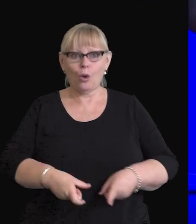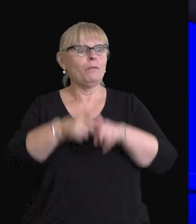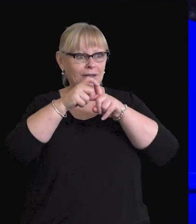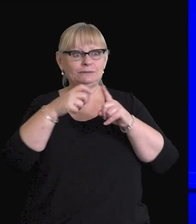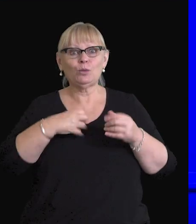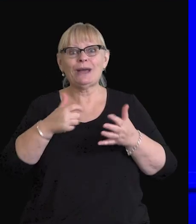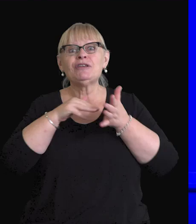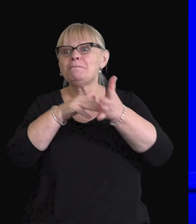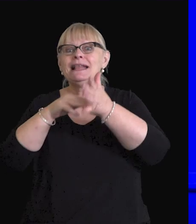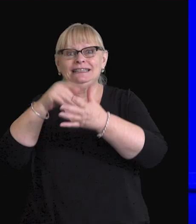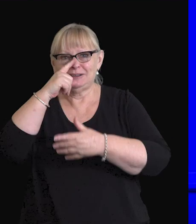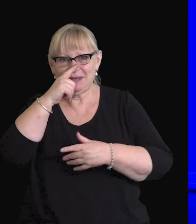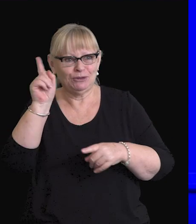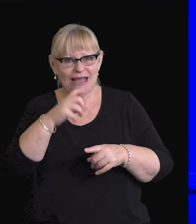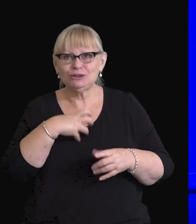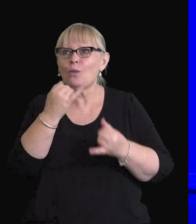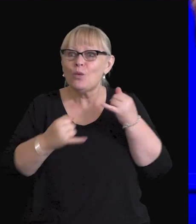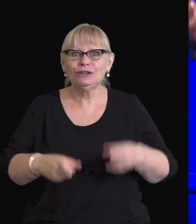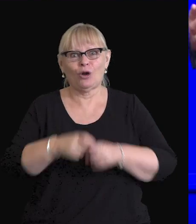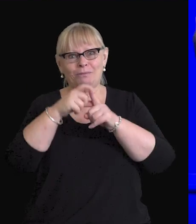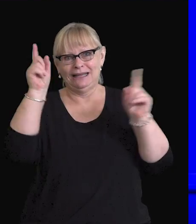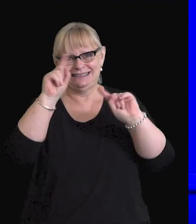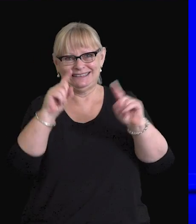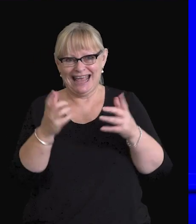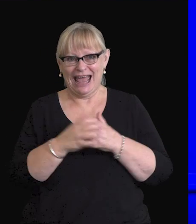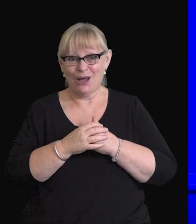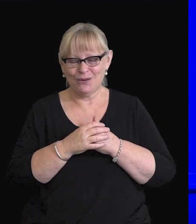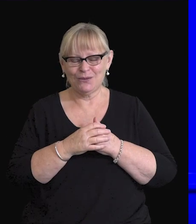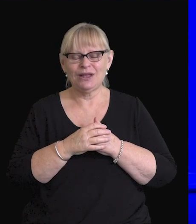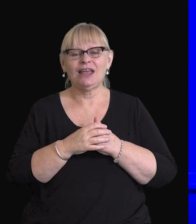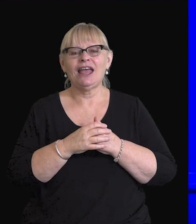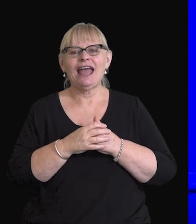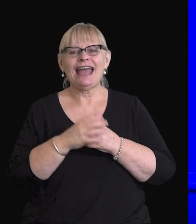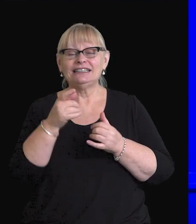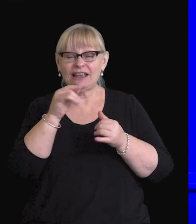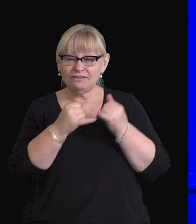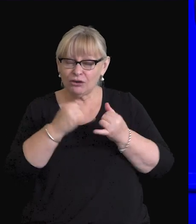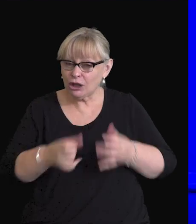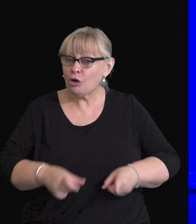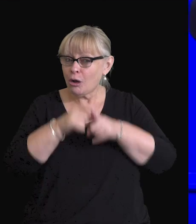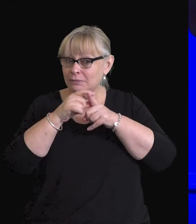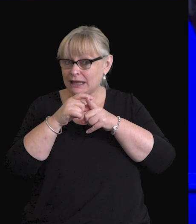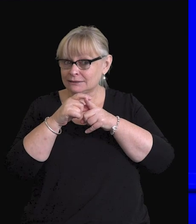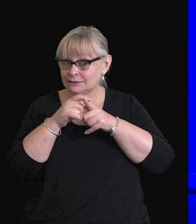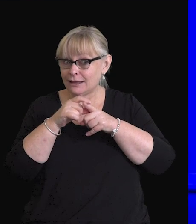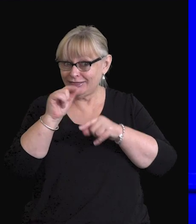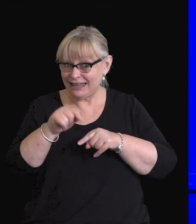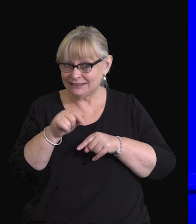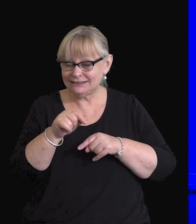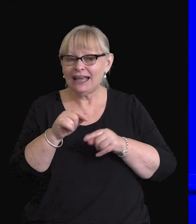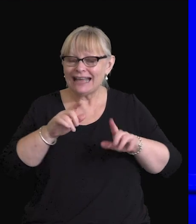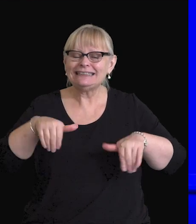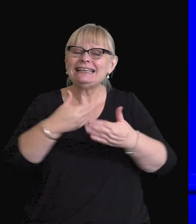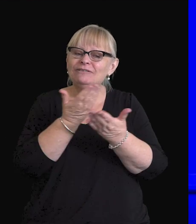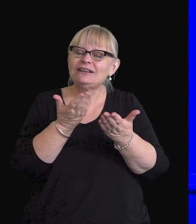coordinate millions? How much more complex is it to coordinate millions? And it's this complexity of coordination that has given us a